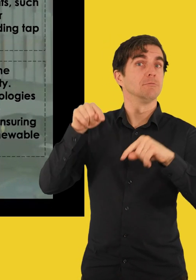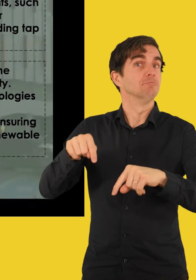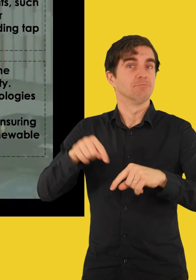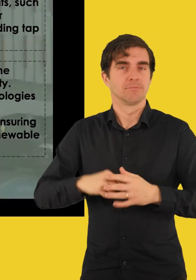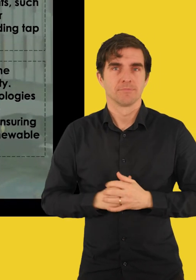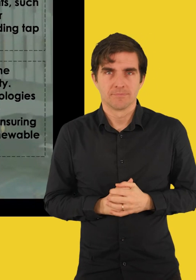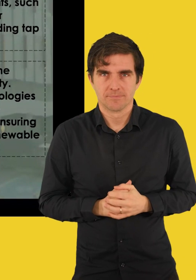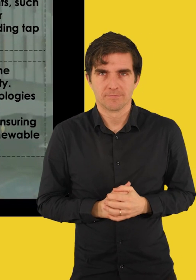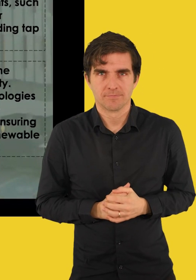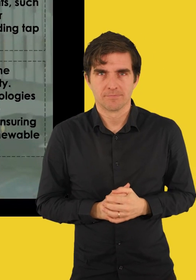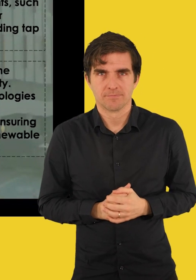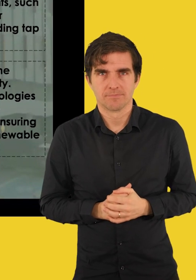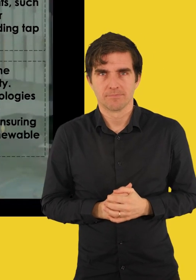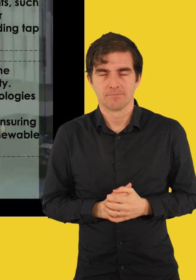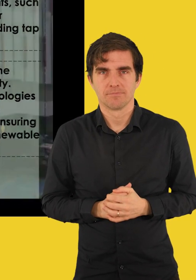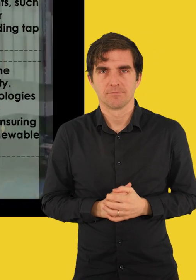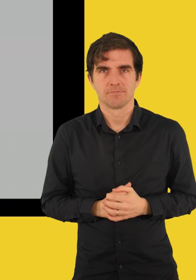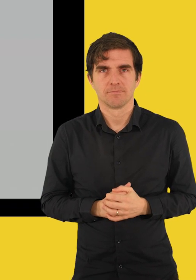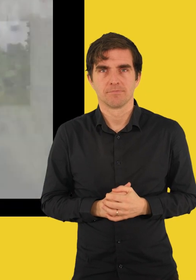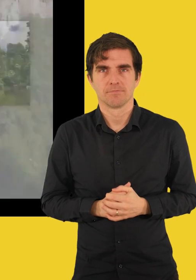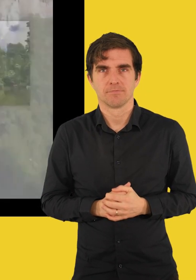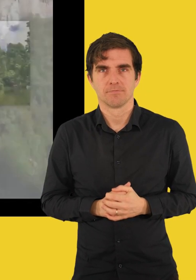government dealings here.